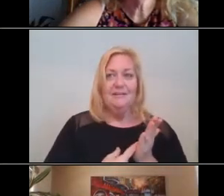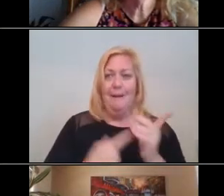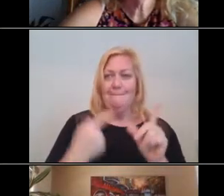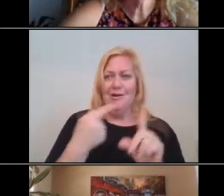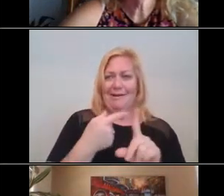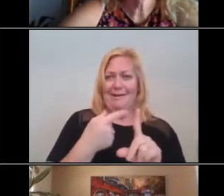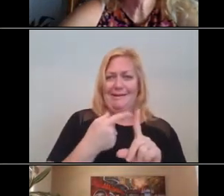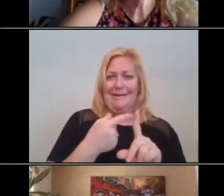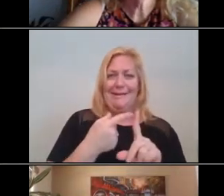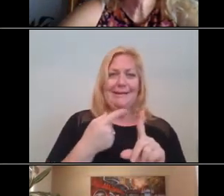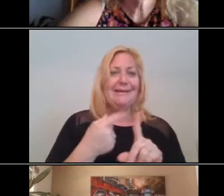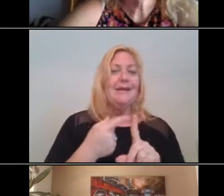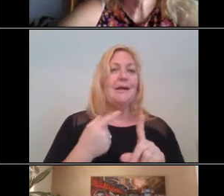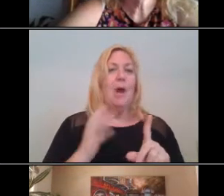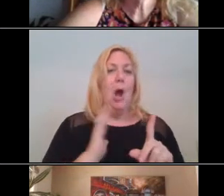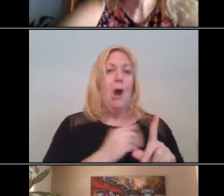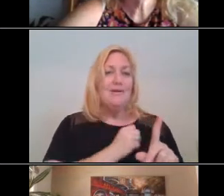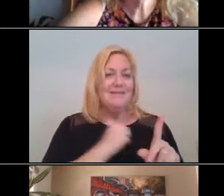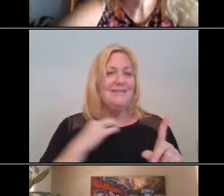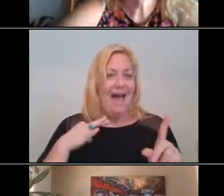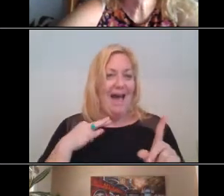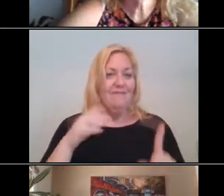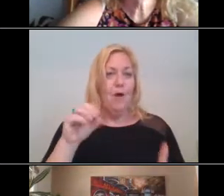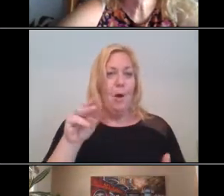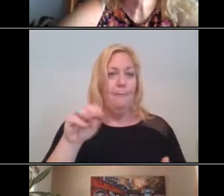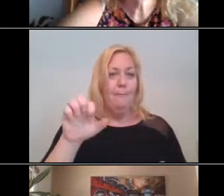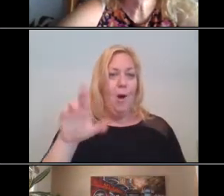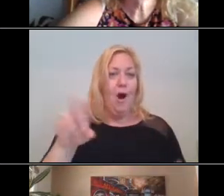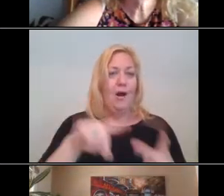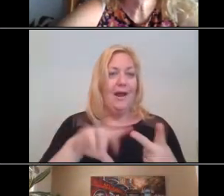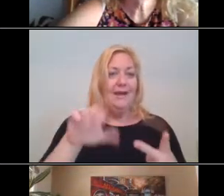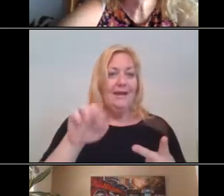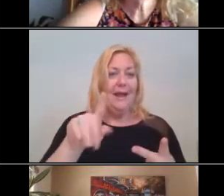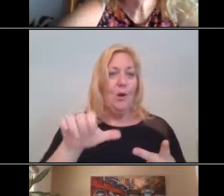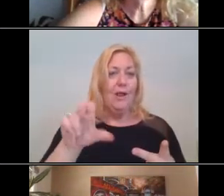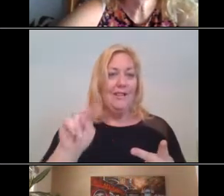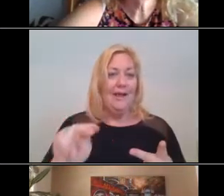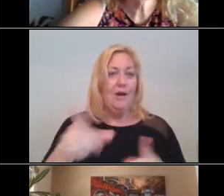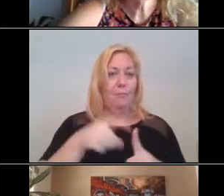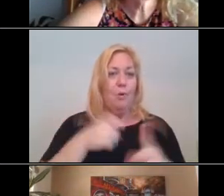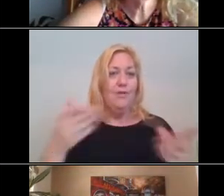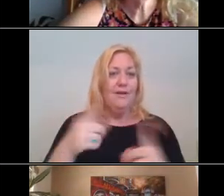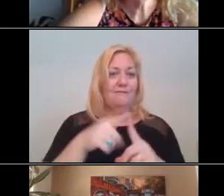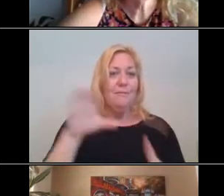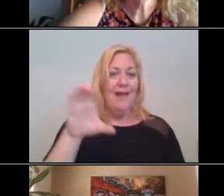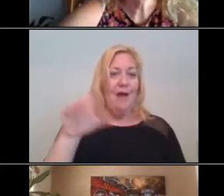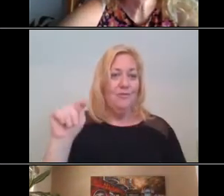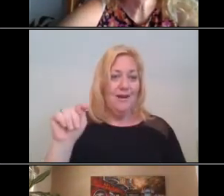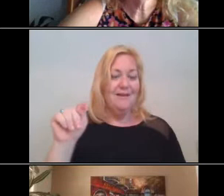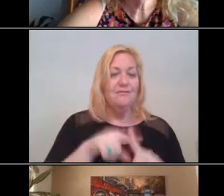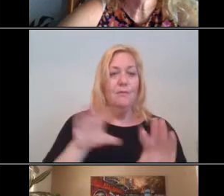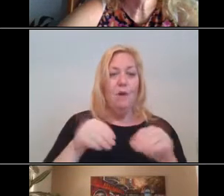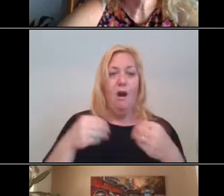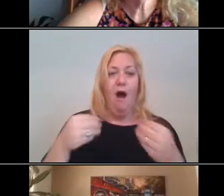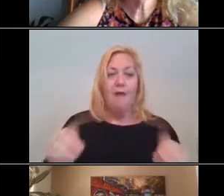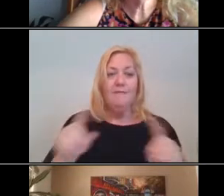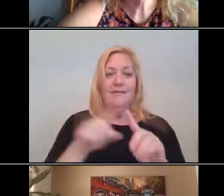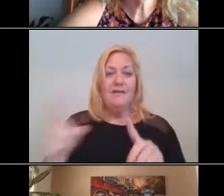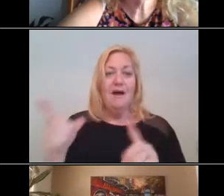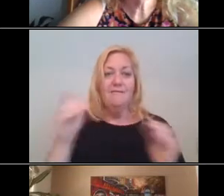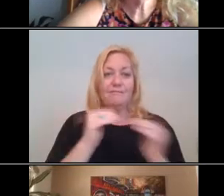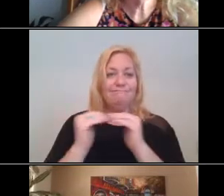particularly our staff, Amar and Carolyn, are both here from Caltrans, from our Office of Race and Equity, and are going